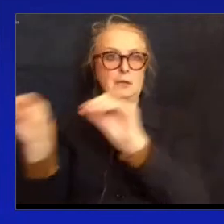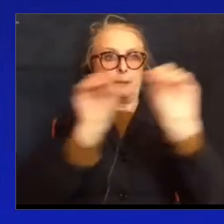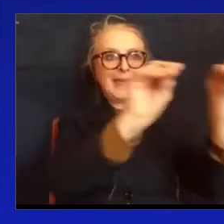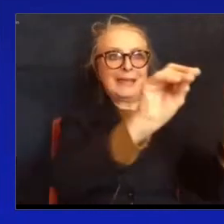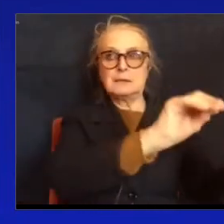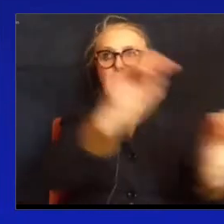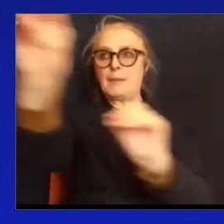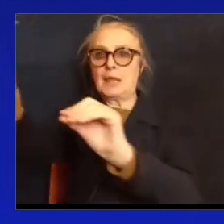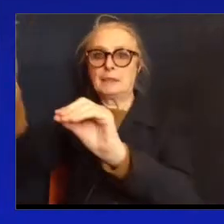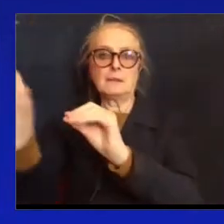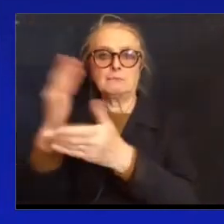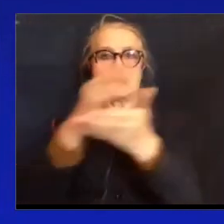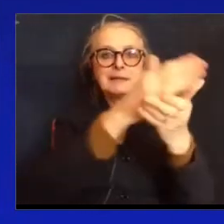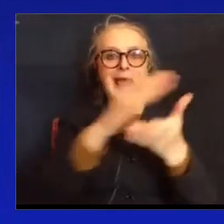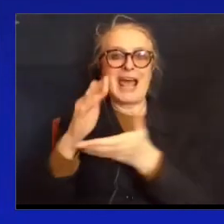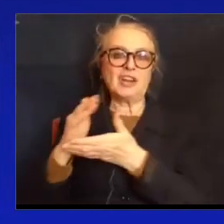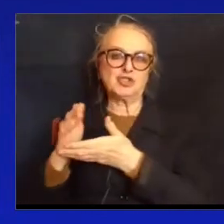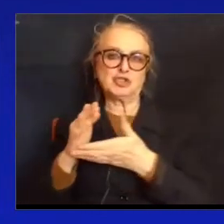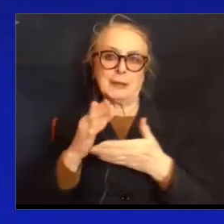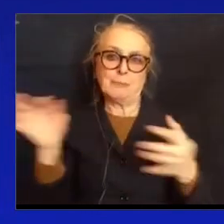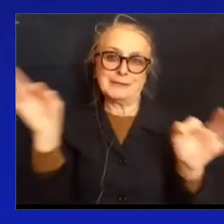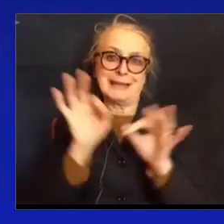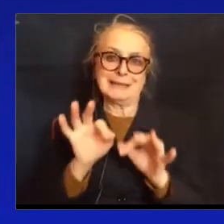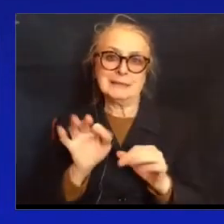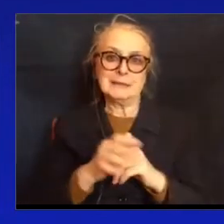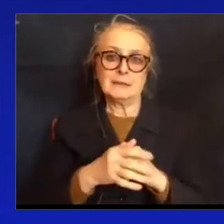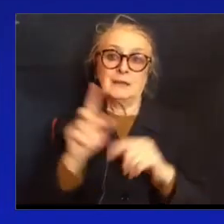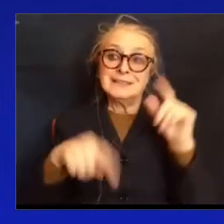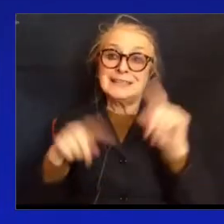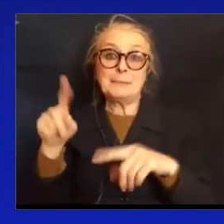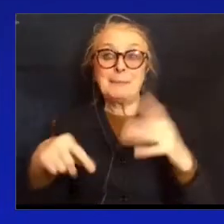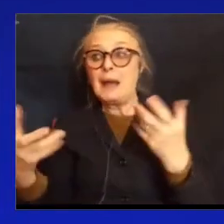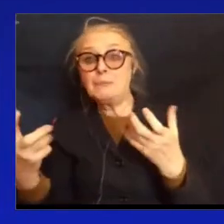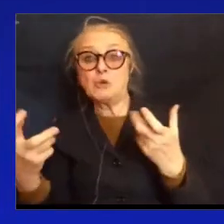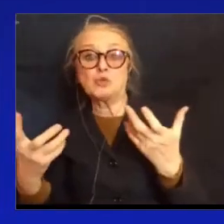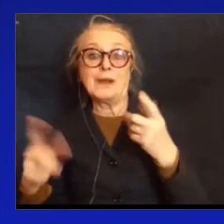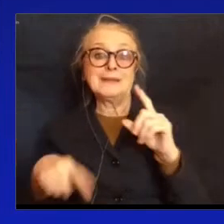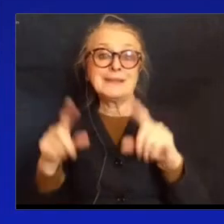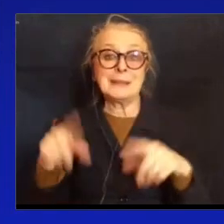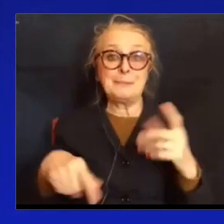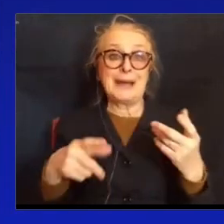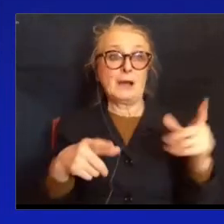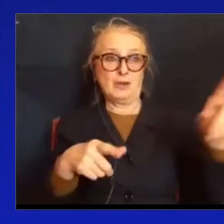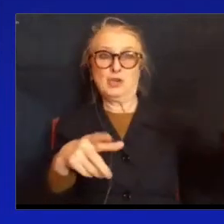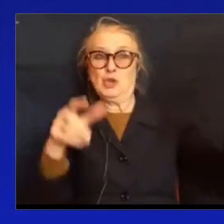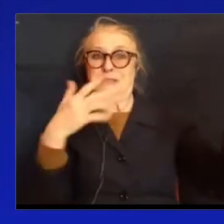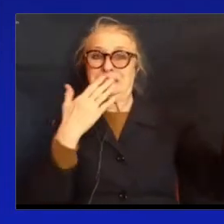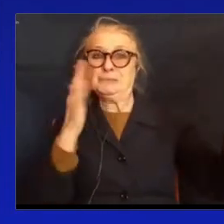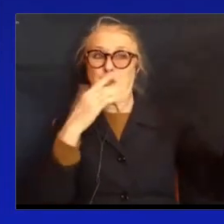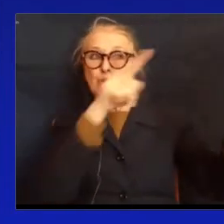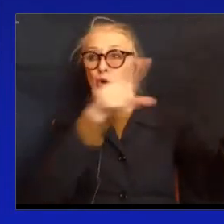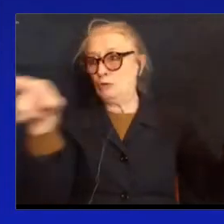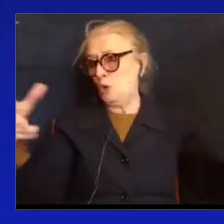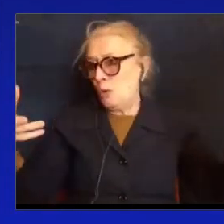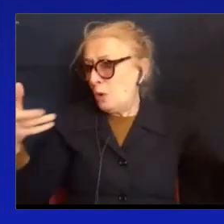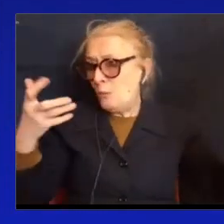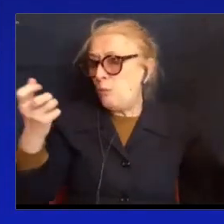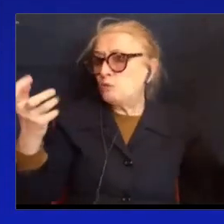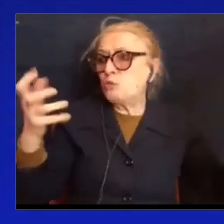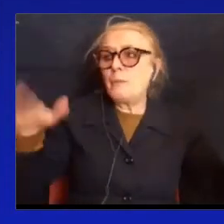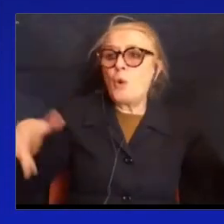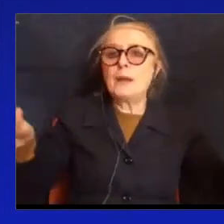go somewhere else. But I think that's going to settle down as quickly as we're able to see Pfizer